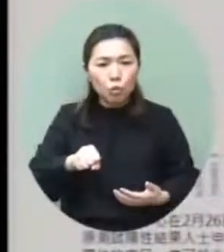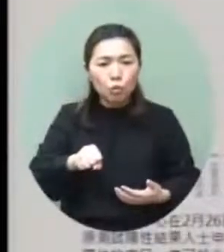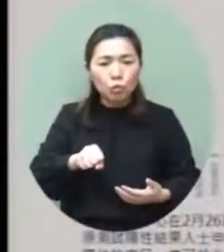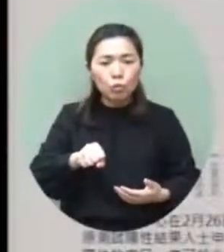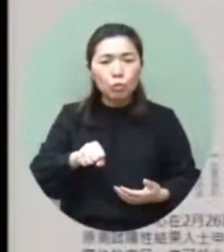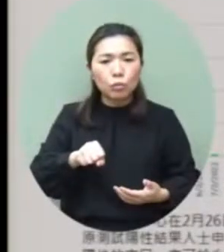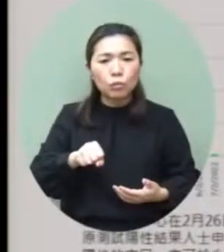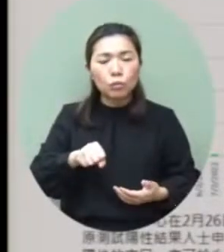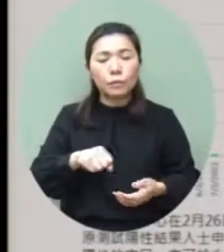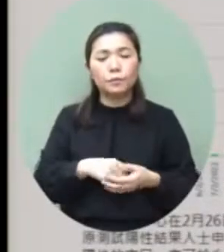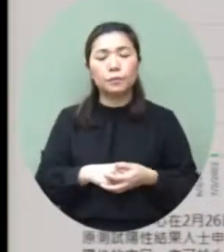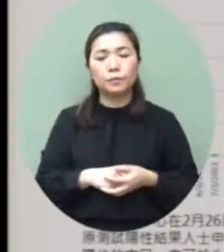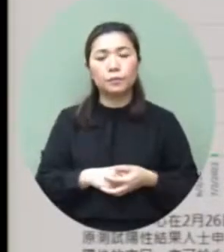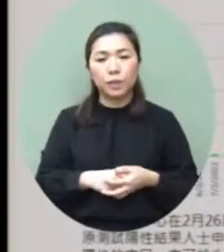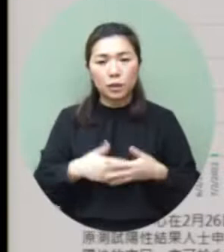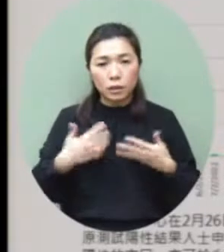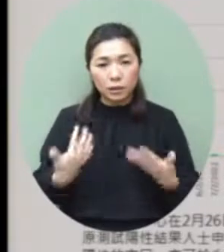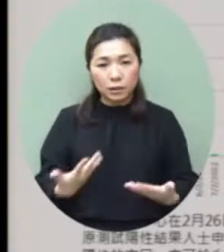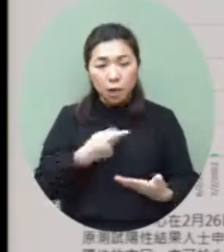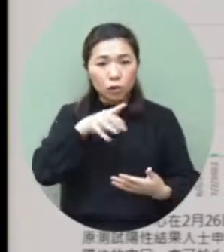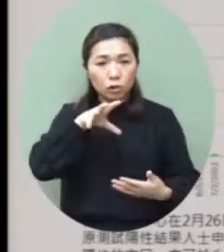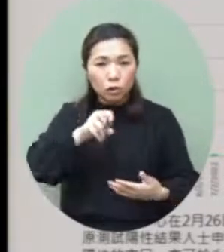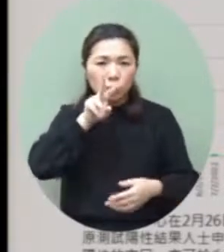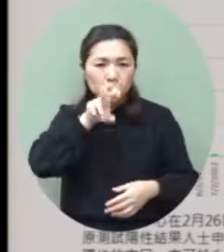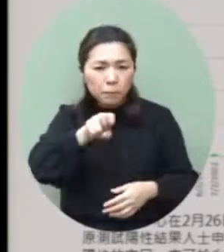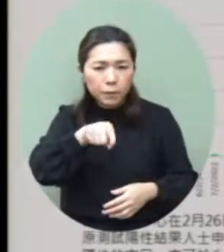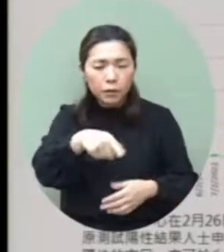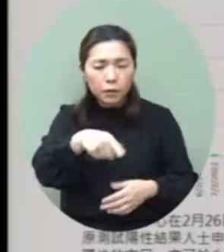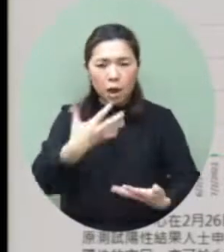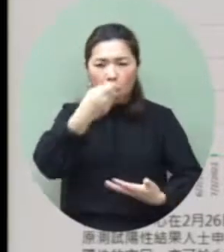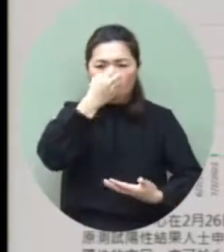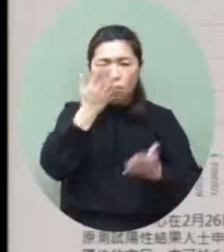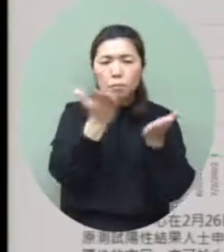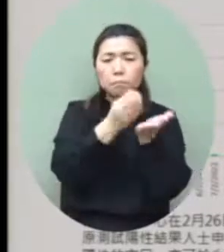the application of RAT in Hong Kong.